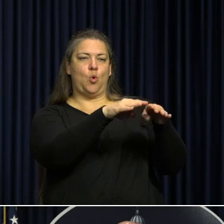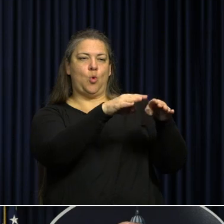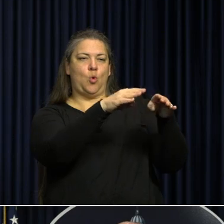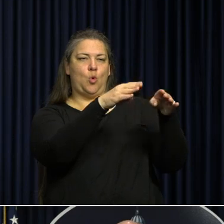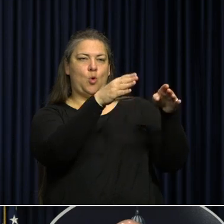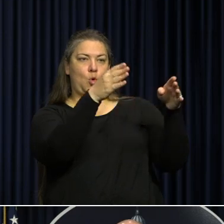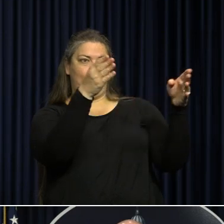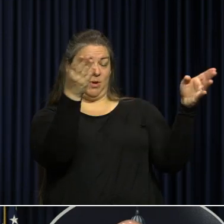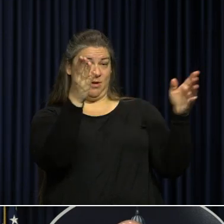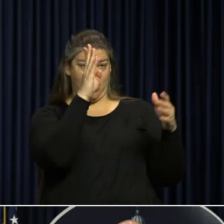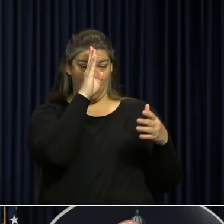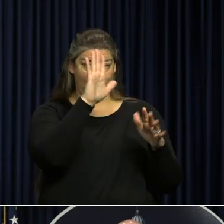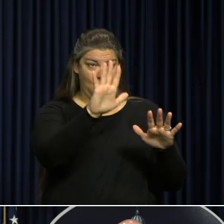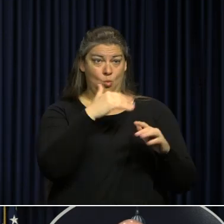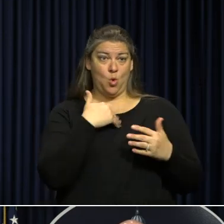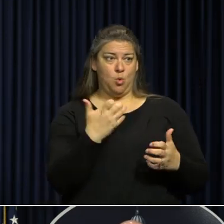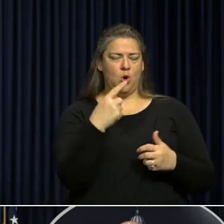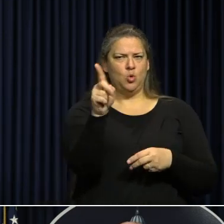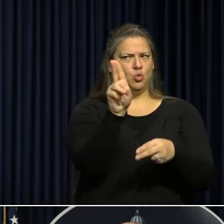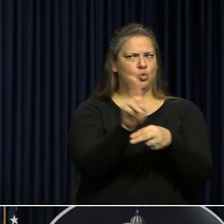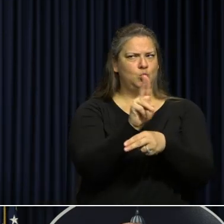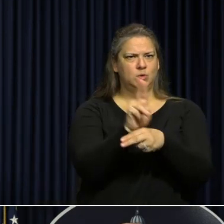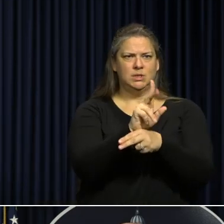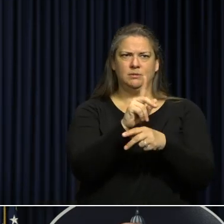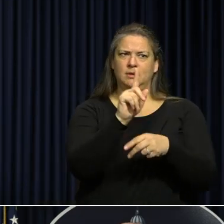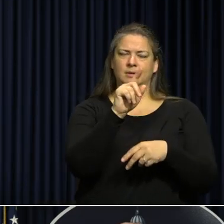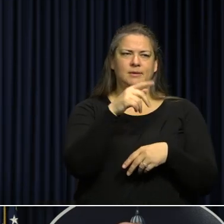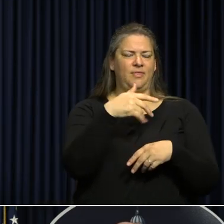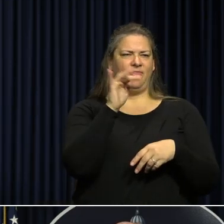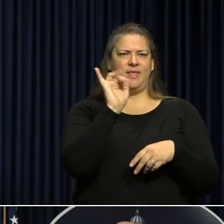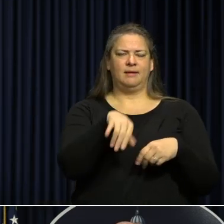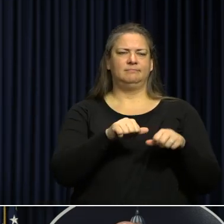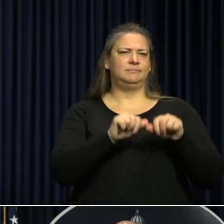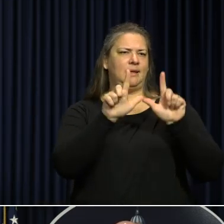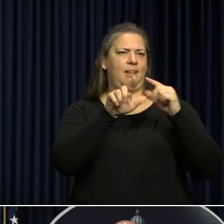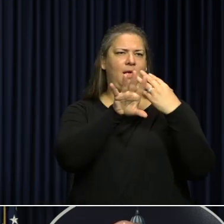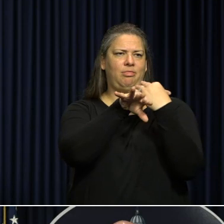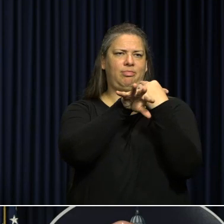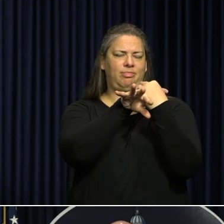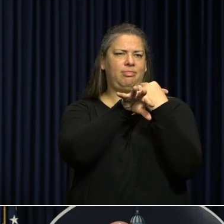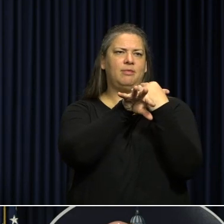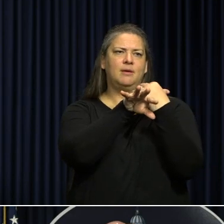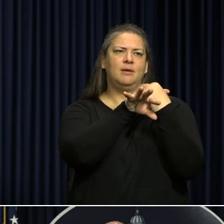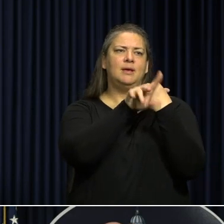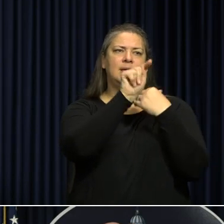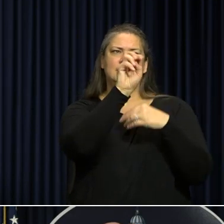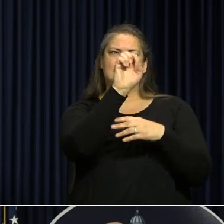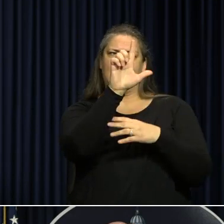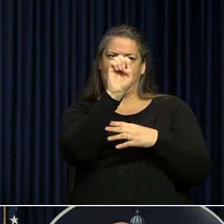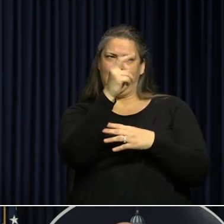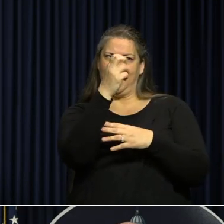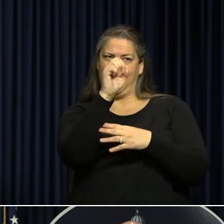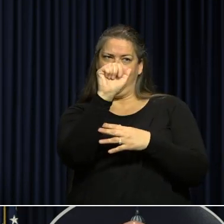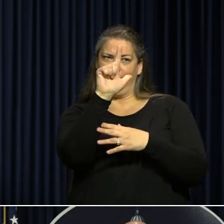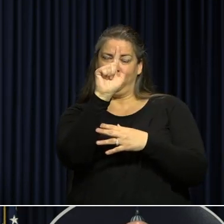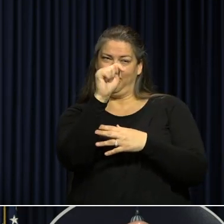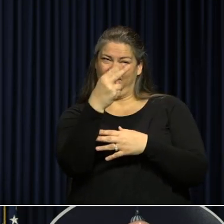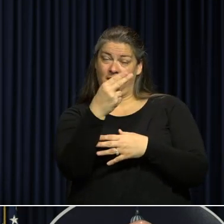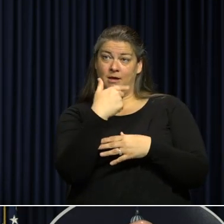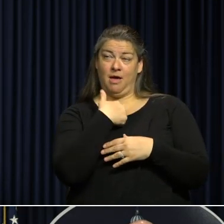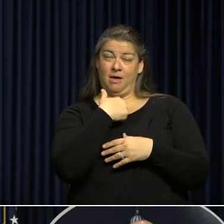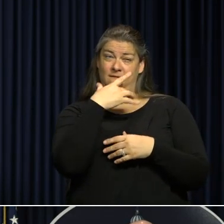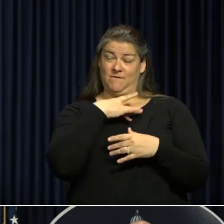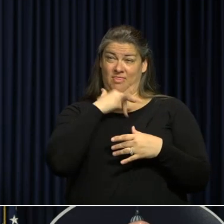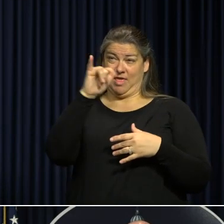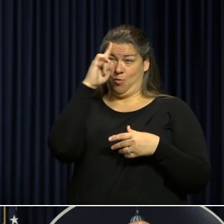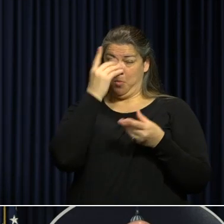people to continue to maximize telehealth. Hopefully, when we emerge from this, telehealth is going to have a new and much larger role in our lives, and I think